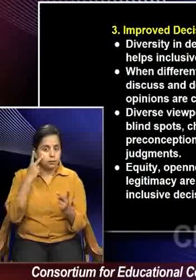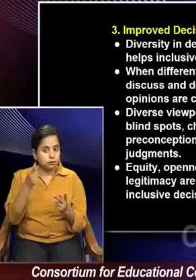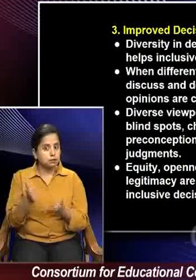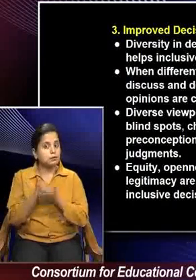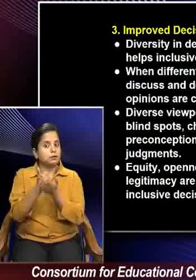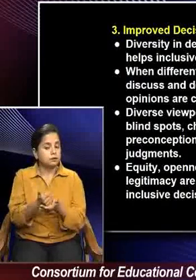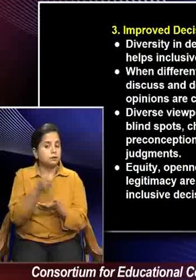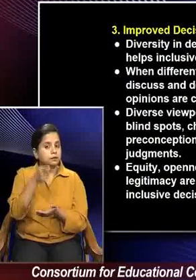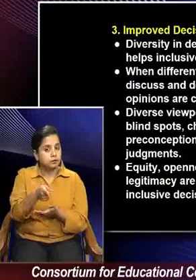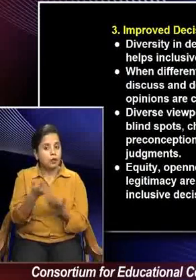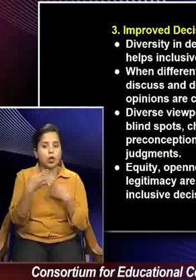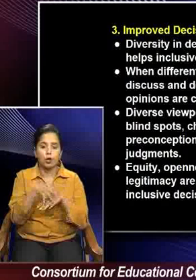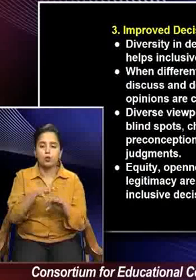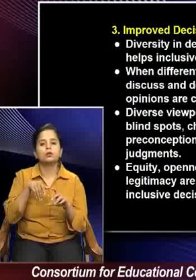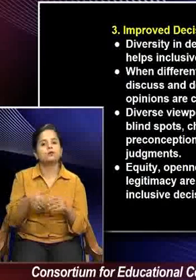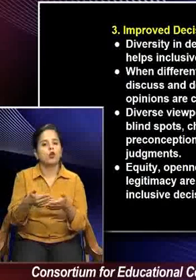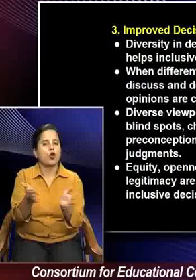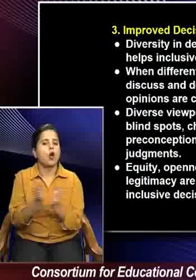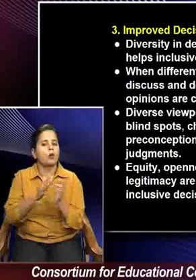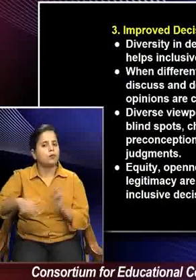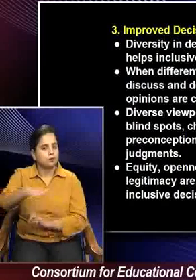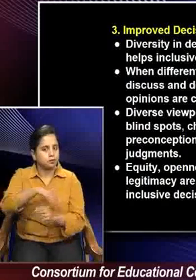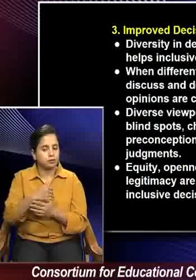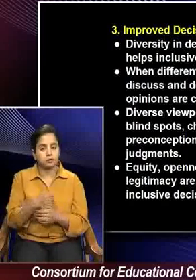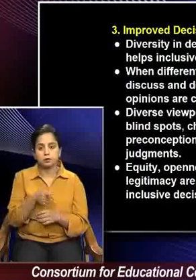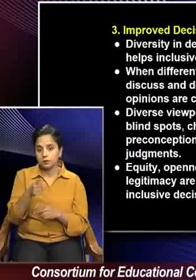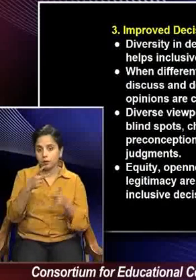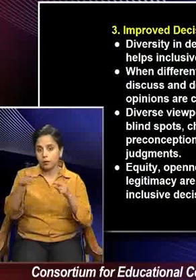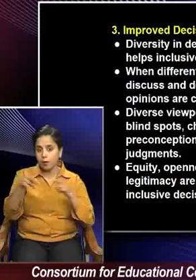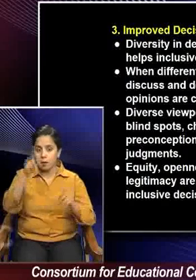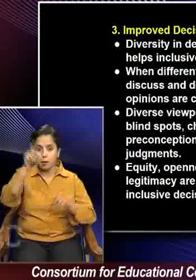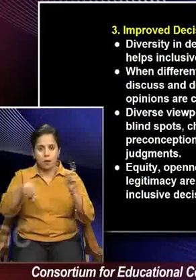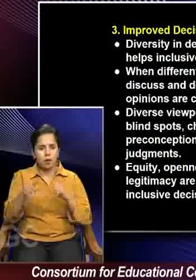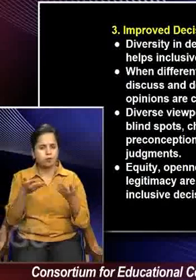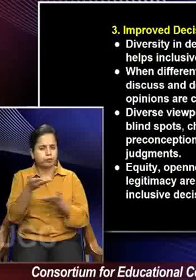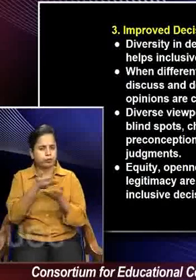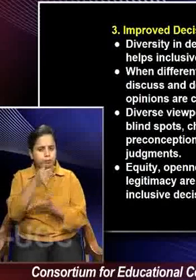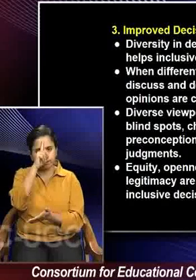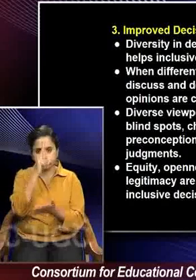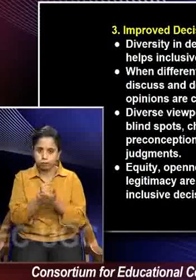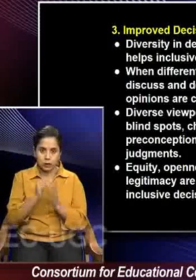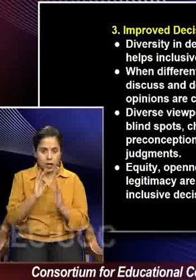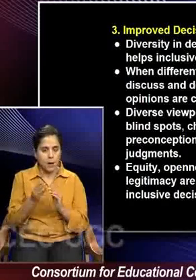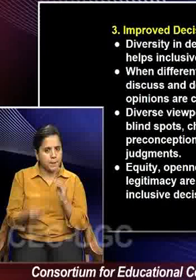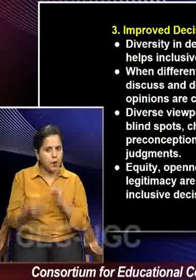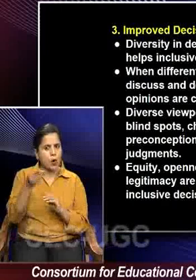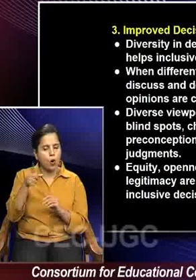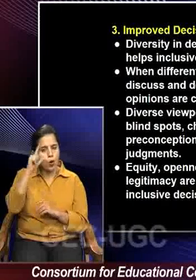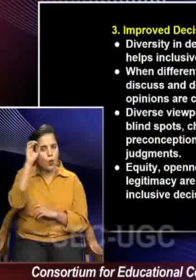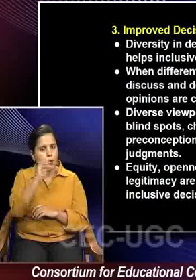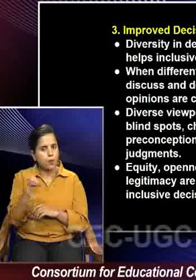the inclusive communities, and when different people discuss and decide, more opinions